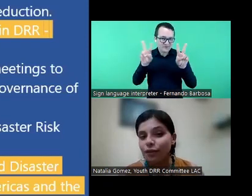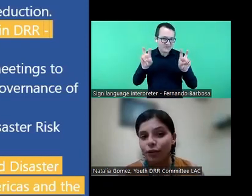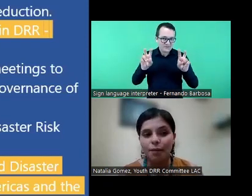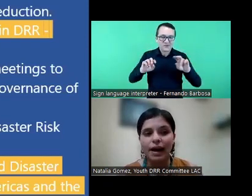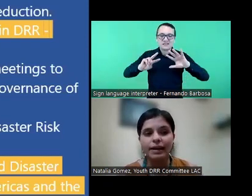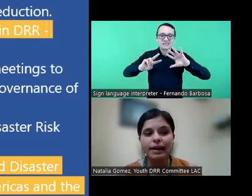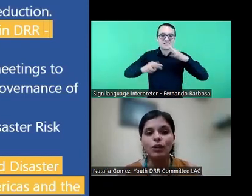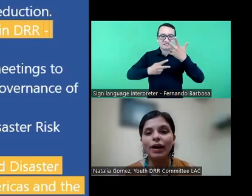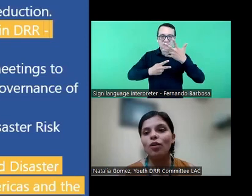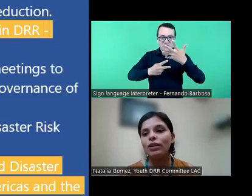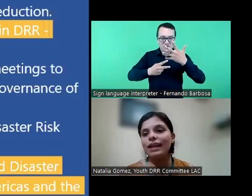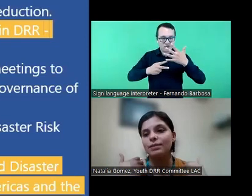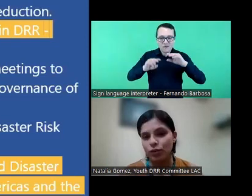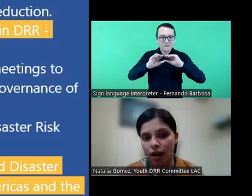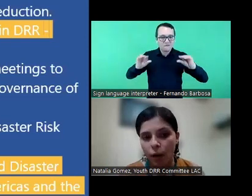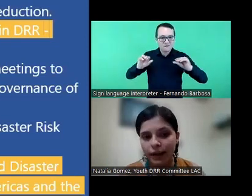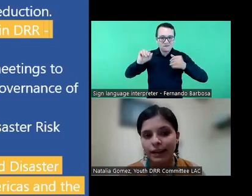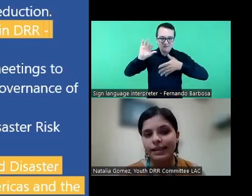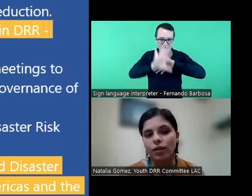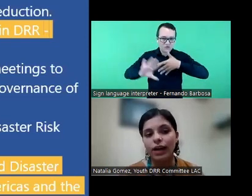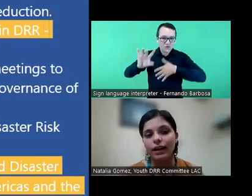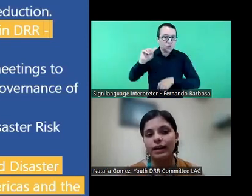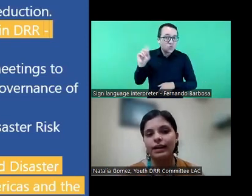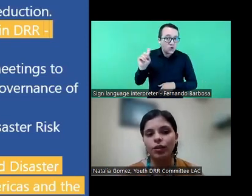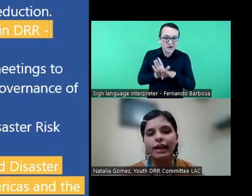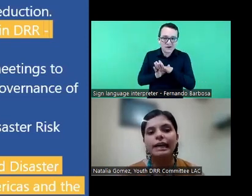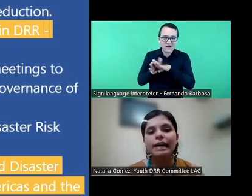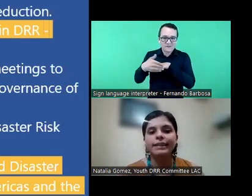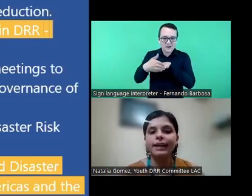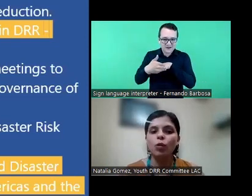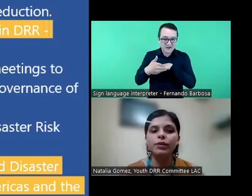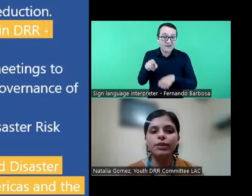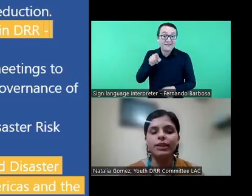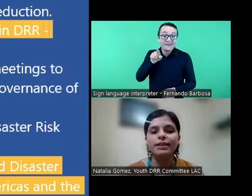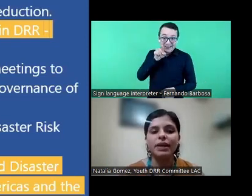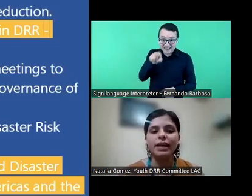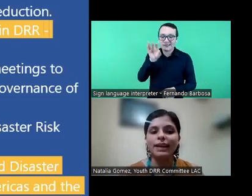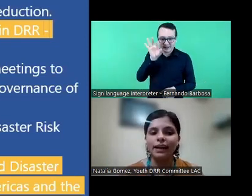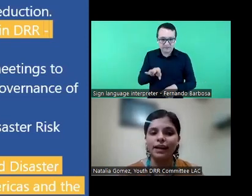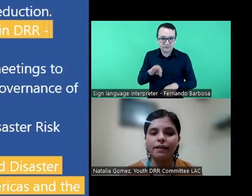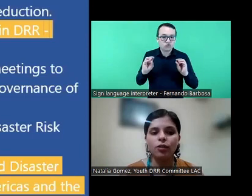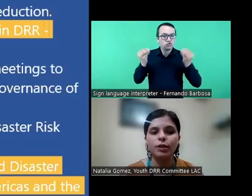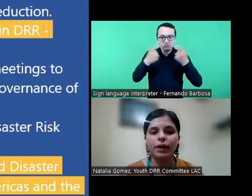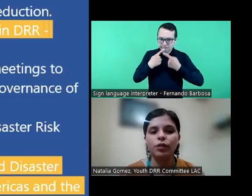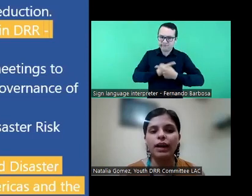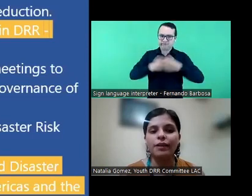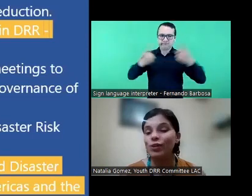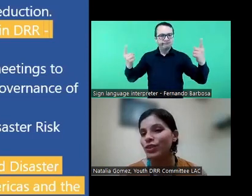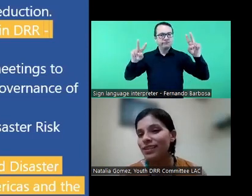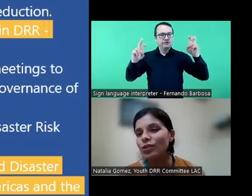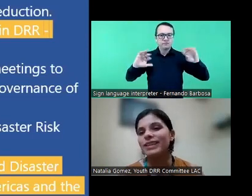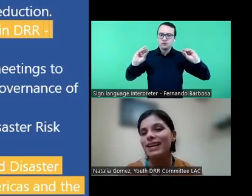to the 7th regional platform in Jamaica. And then youngsters launched the Declaration of Youth of